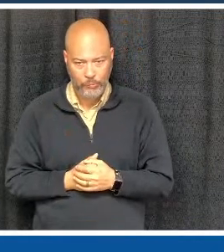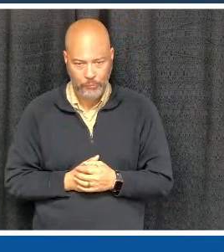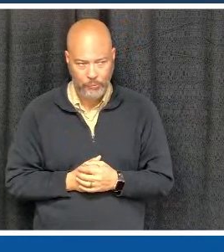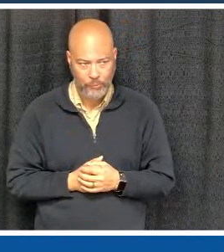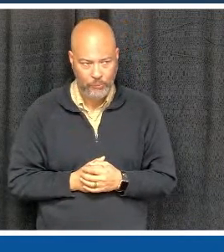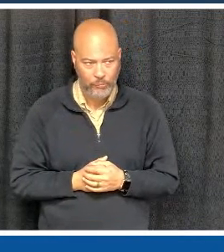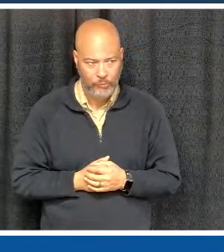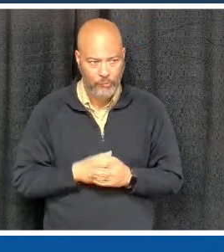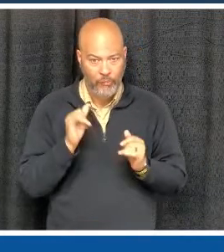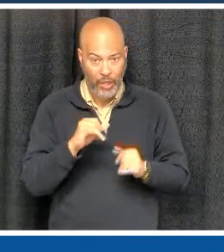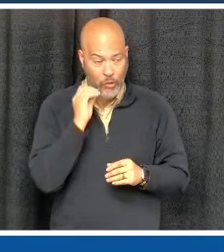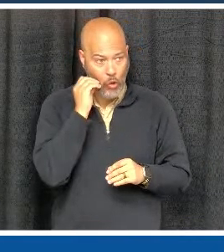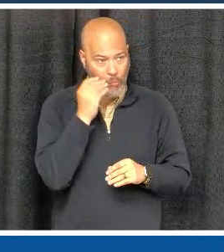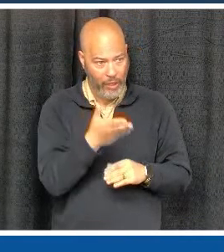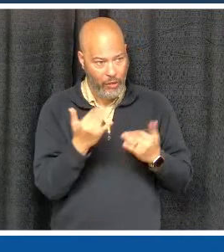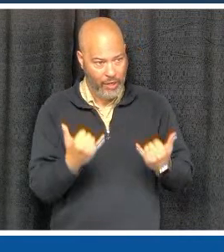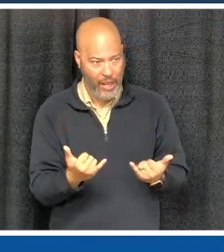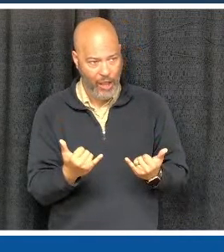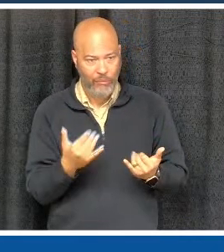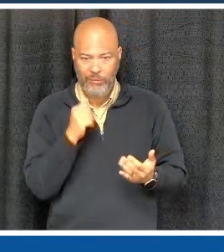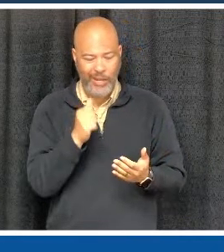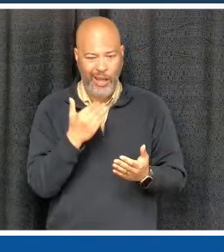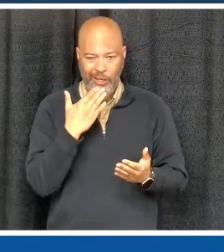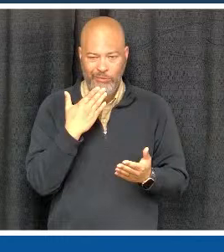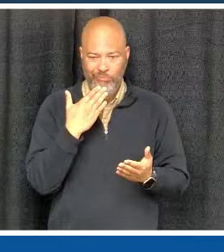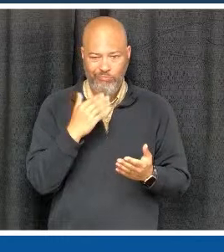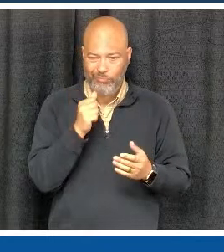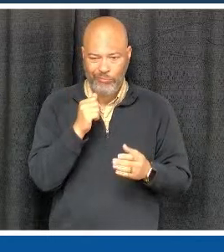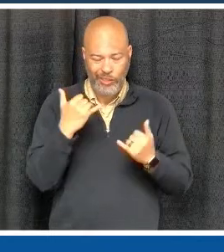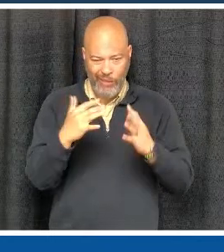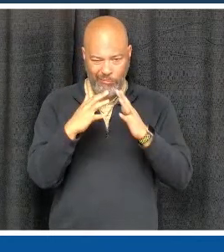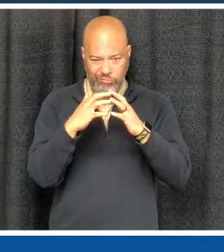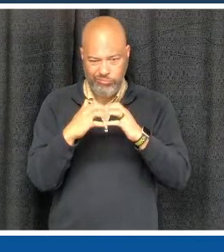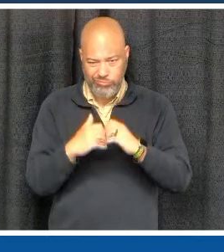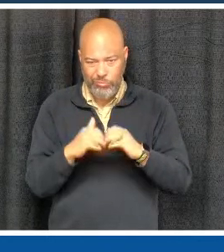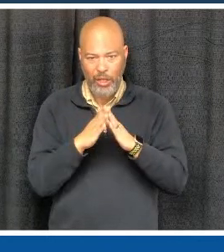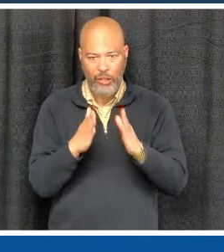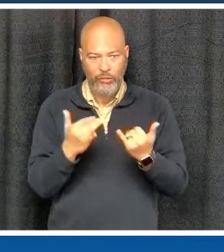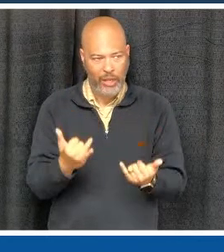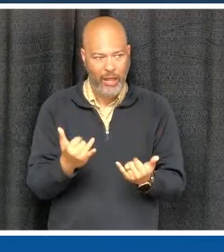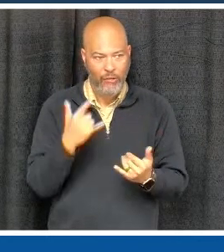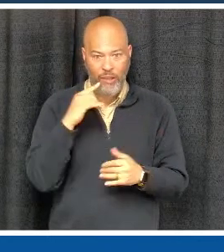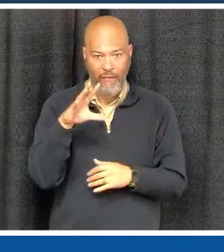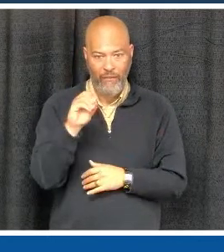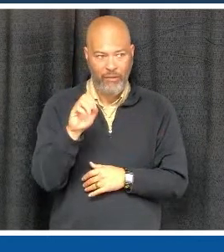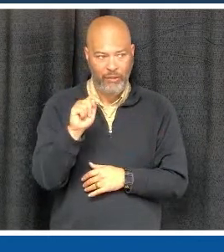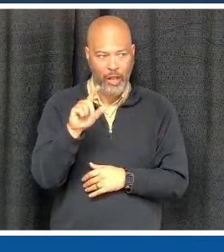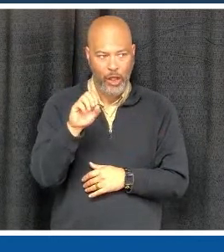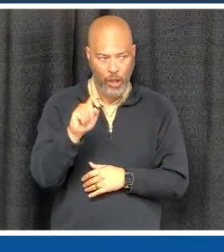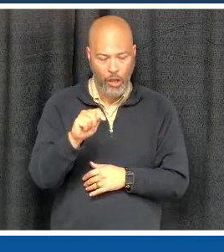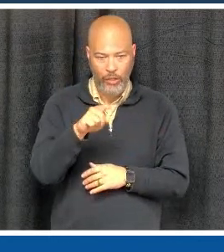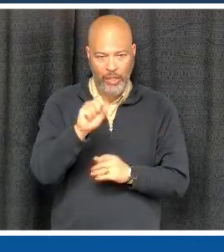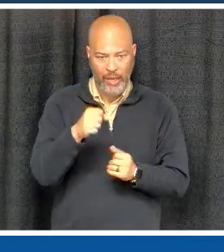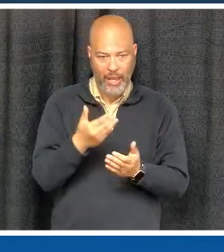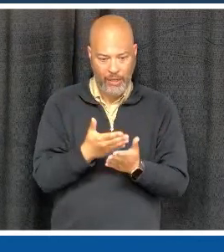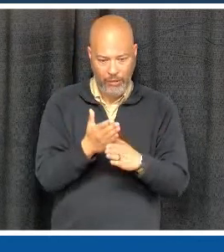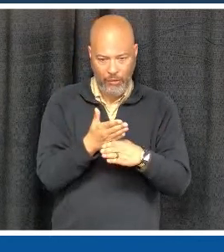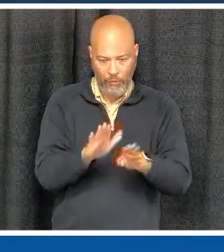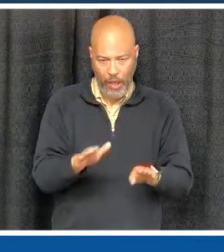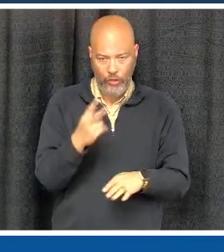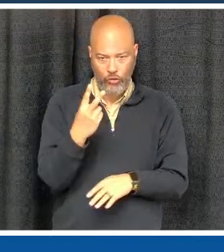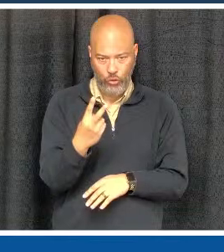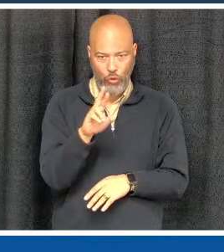There's the existing home. It's not in the best of shape. As you can see, it is a 50-foot lot. They would be able to divide it into